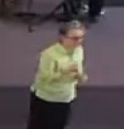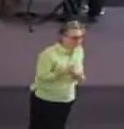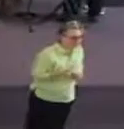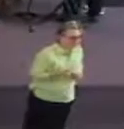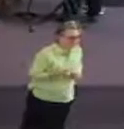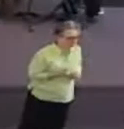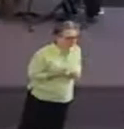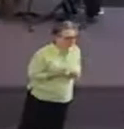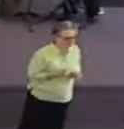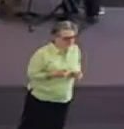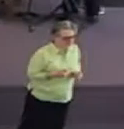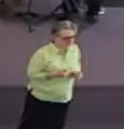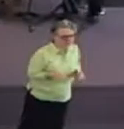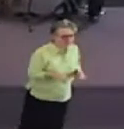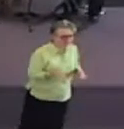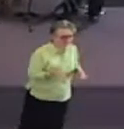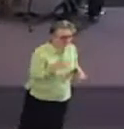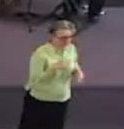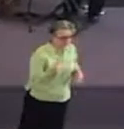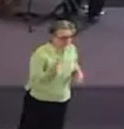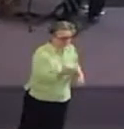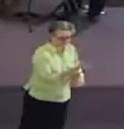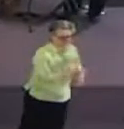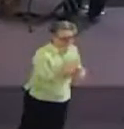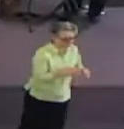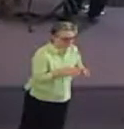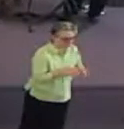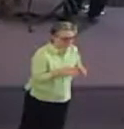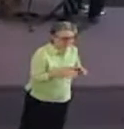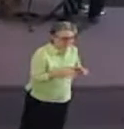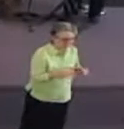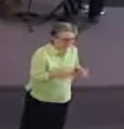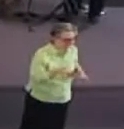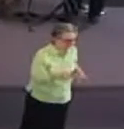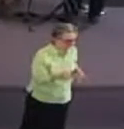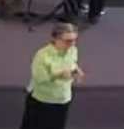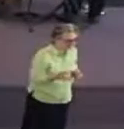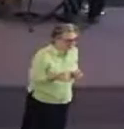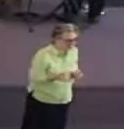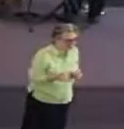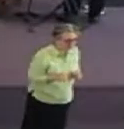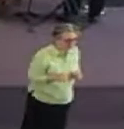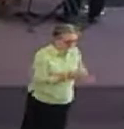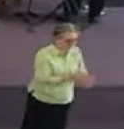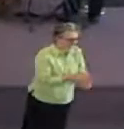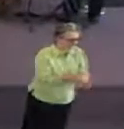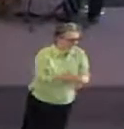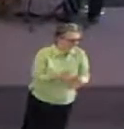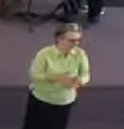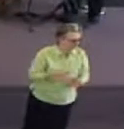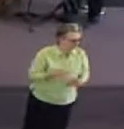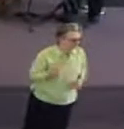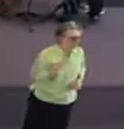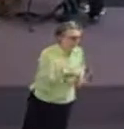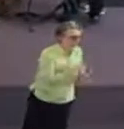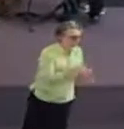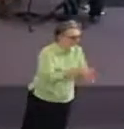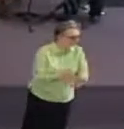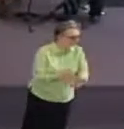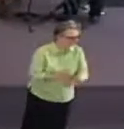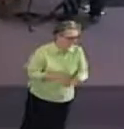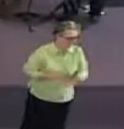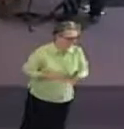let them know that there is a church in St. Joe, that there is the kingdom of God in St. Joe. Amen.